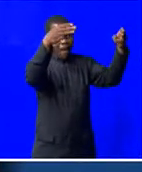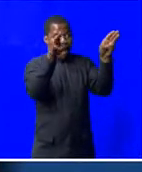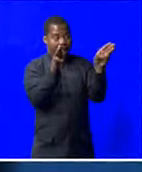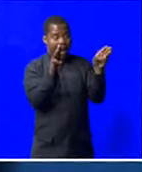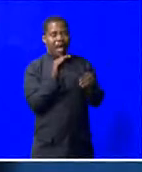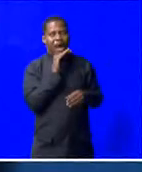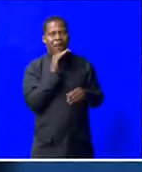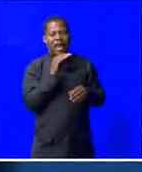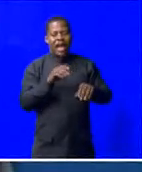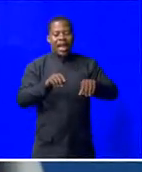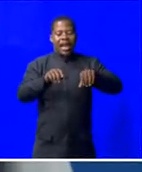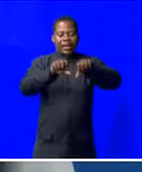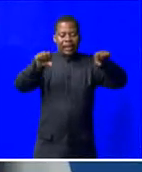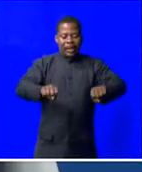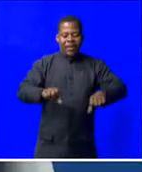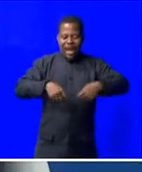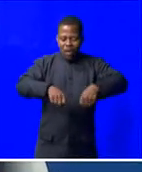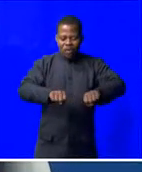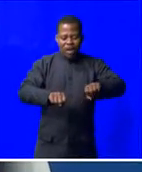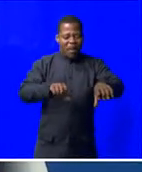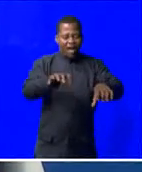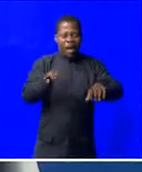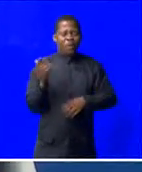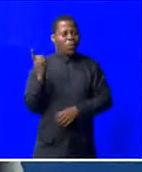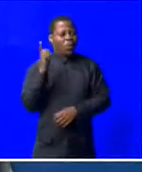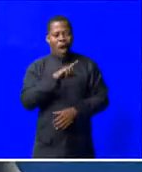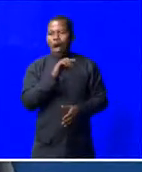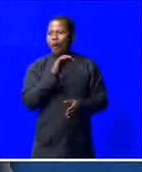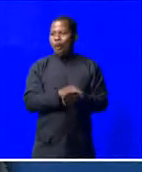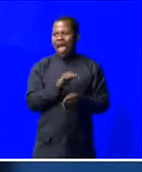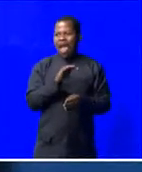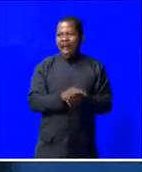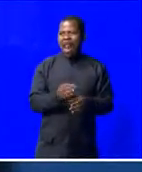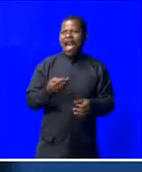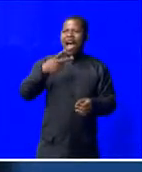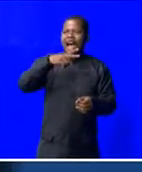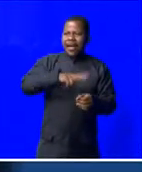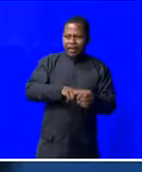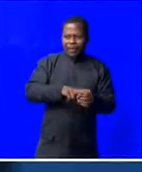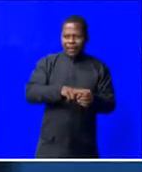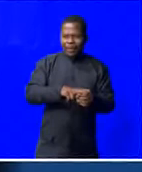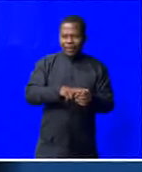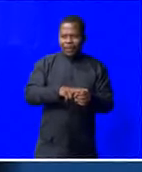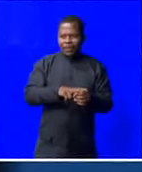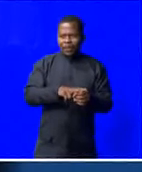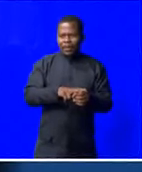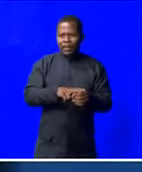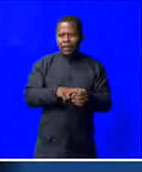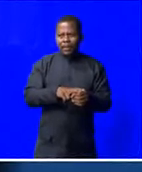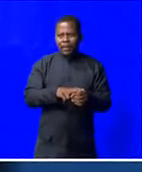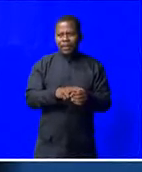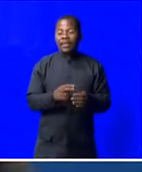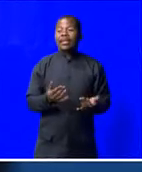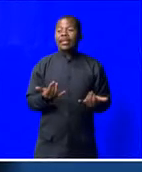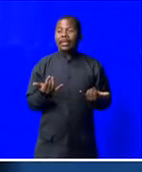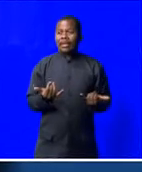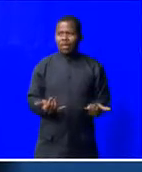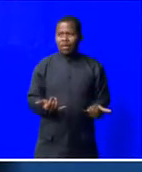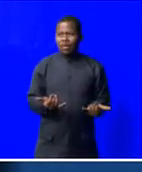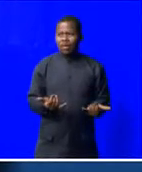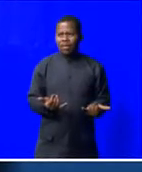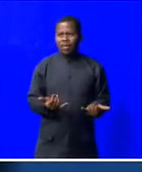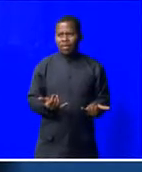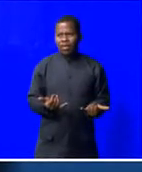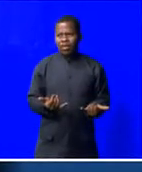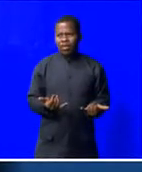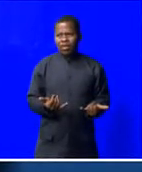sesinaso wetinkundla. Kukahle kakhulu inika stability ngesikhathi. Kuphela nje nyalo. Vele